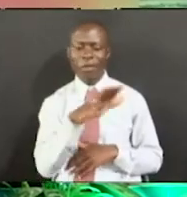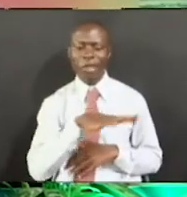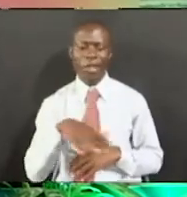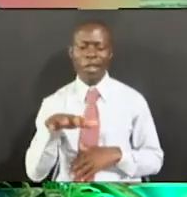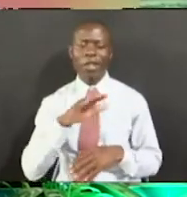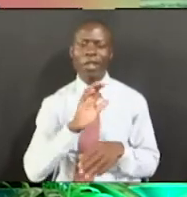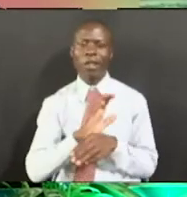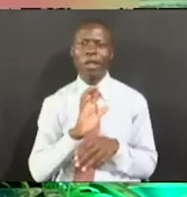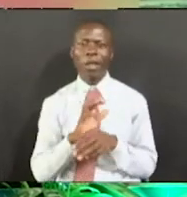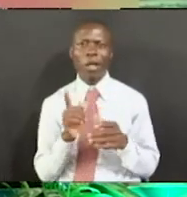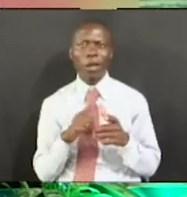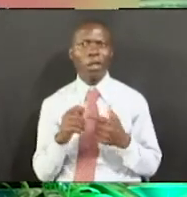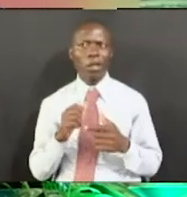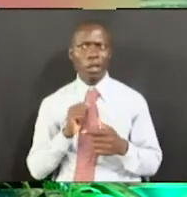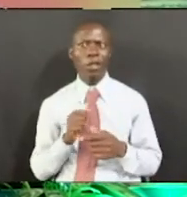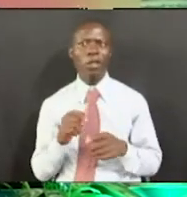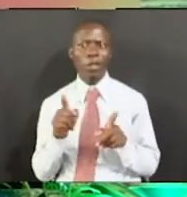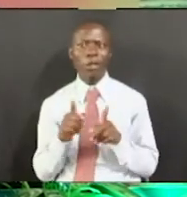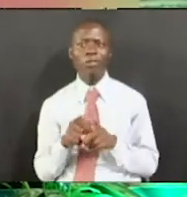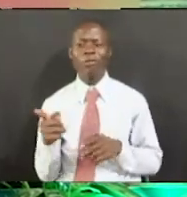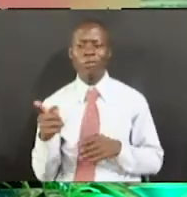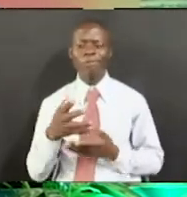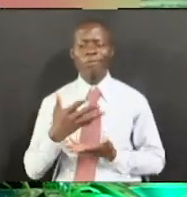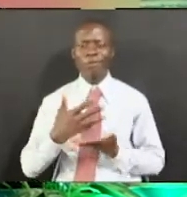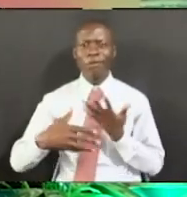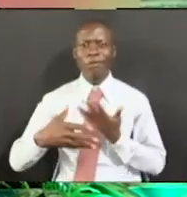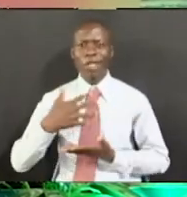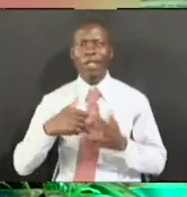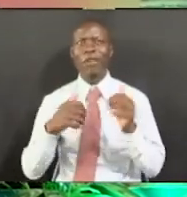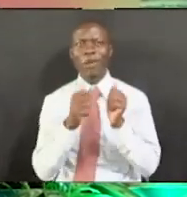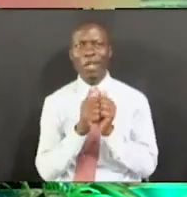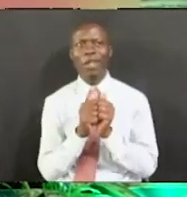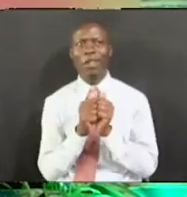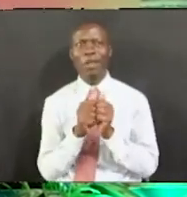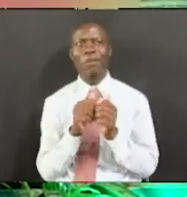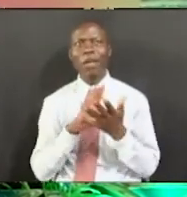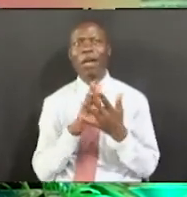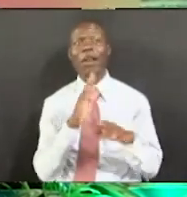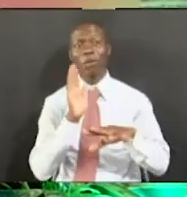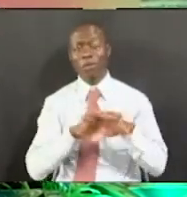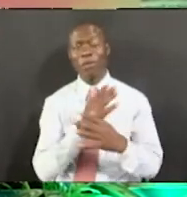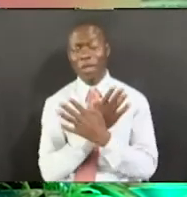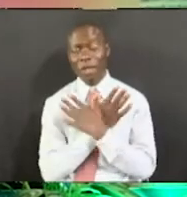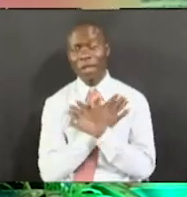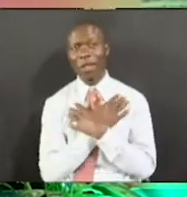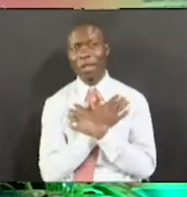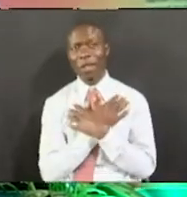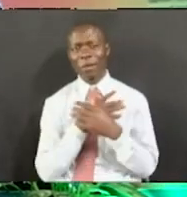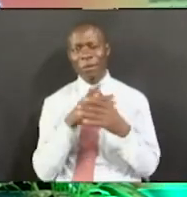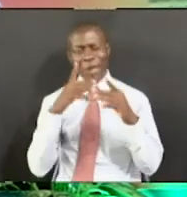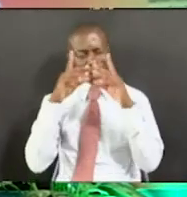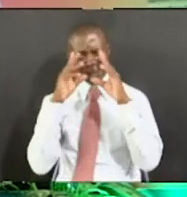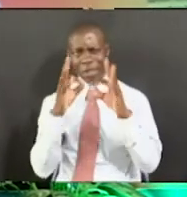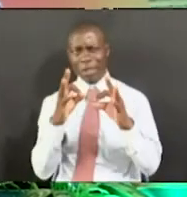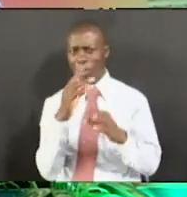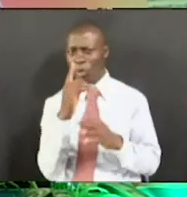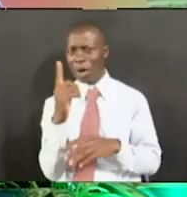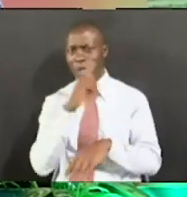will come. We are doing the cleaning together. We became very close friends. So I decided one day to visit their